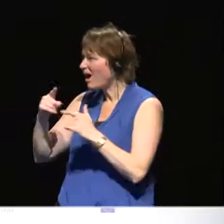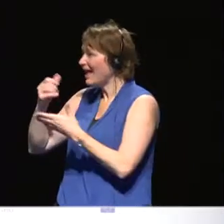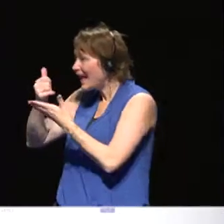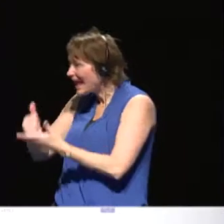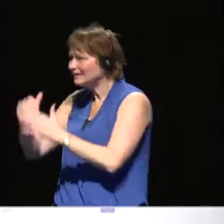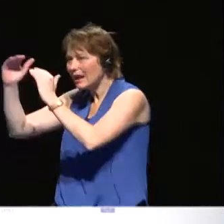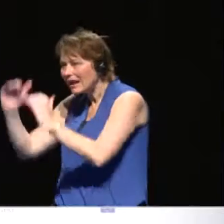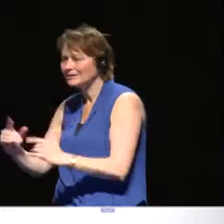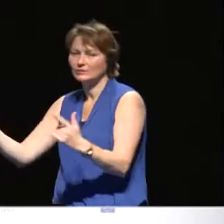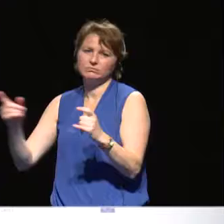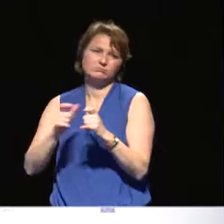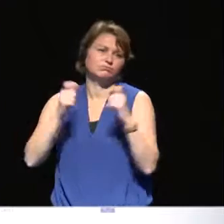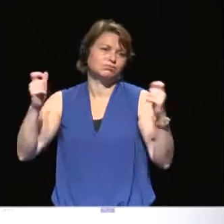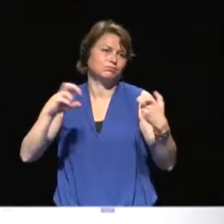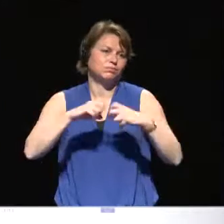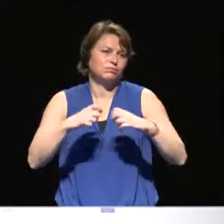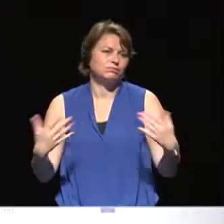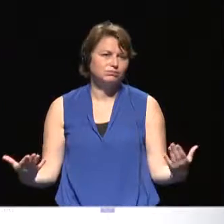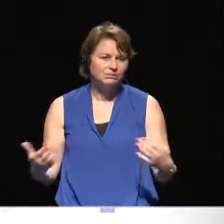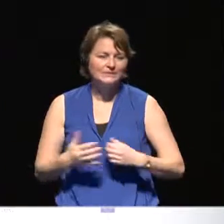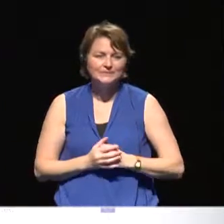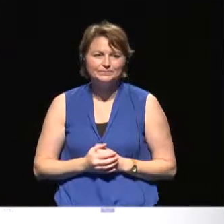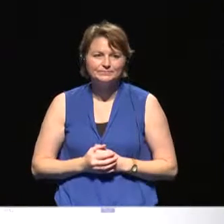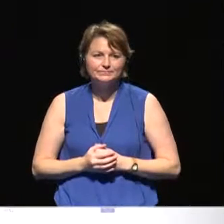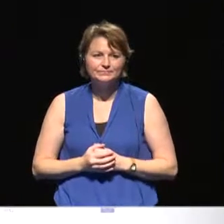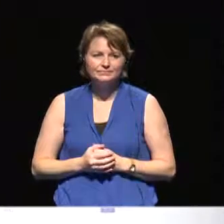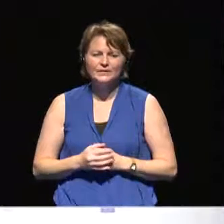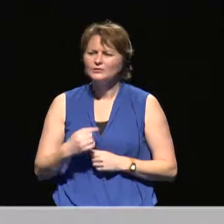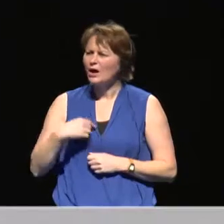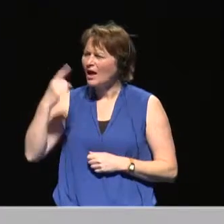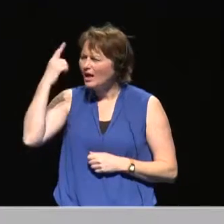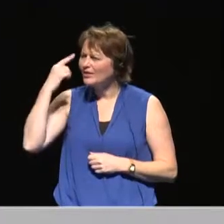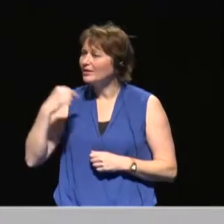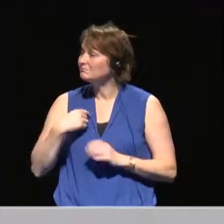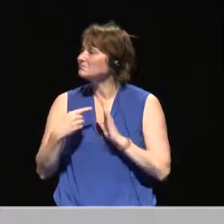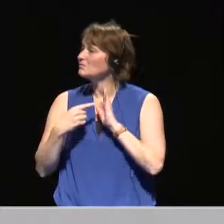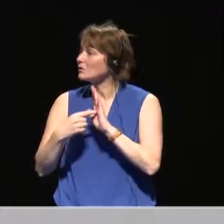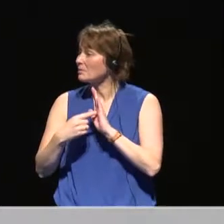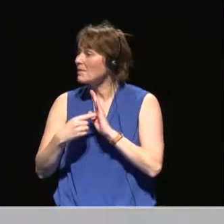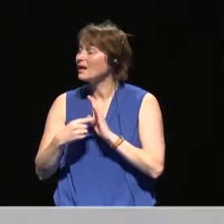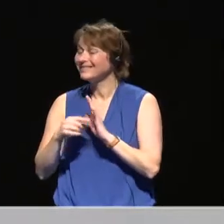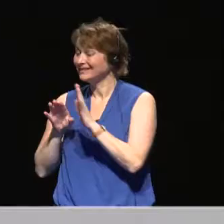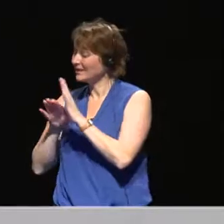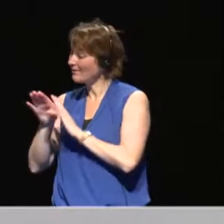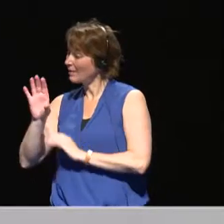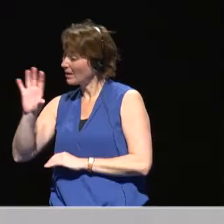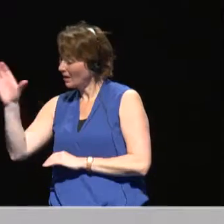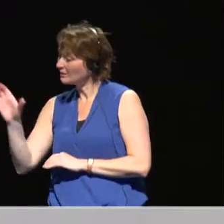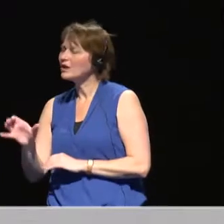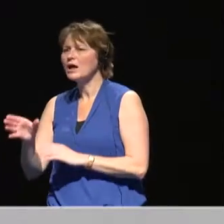problem. You know, I think that this means, for example, that developed countries ought to